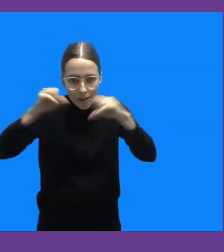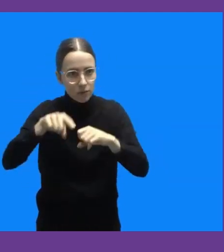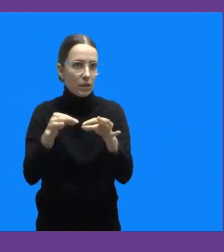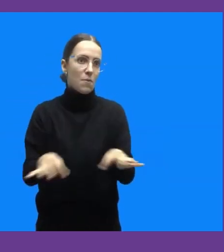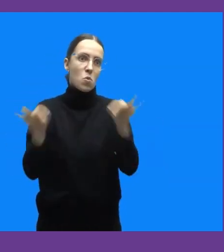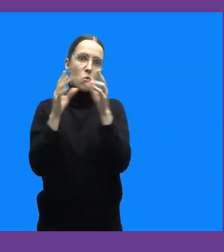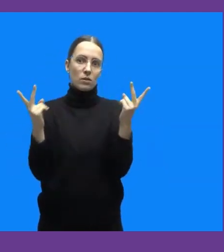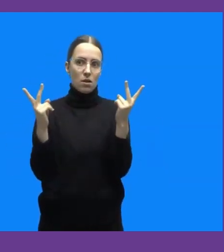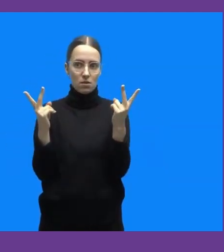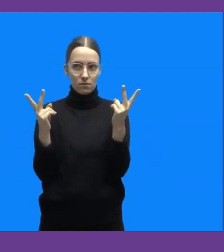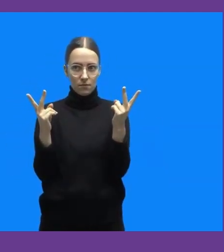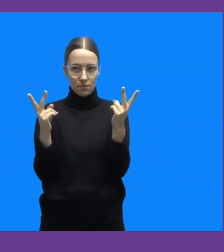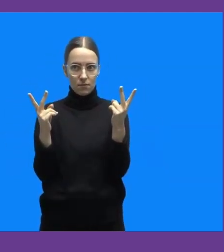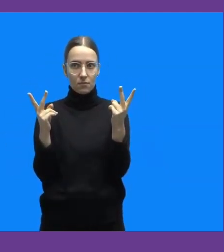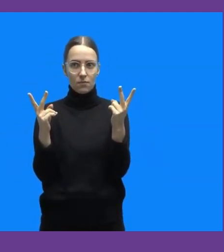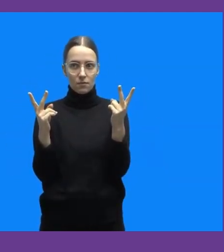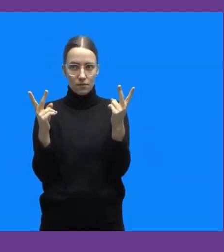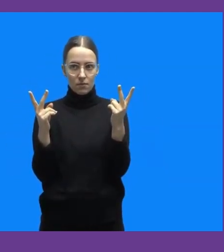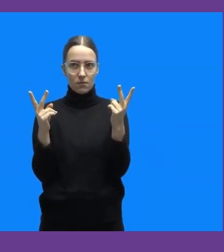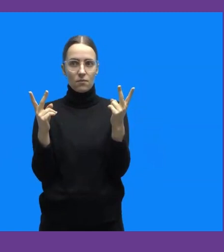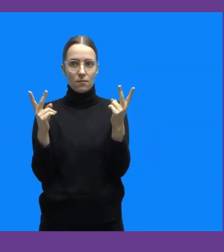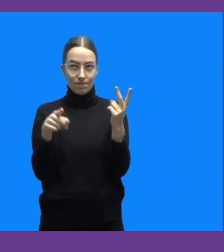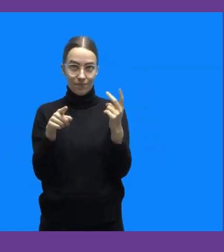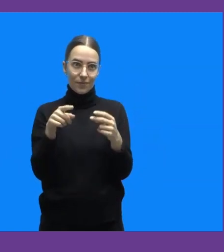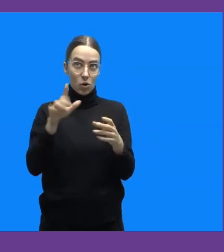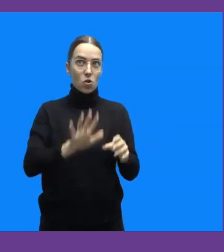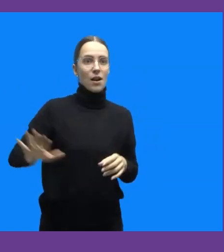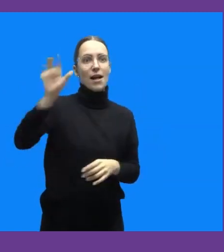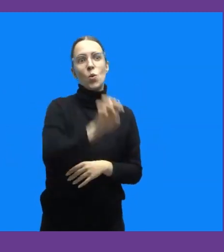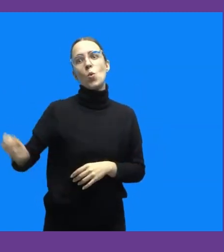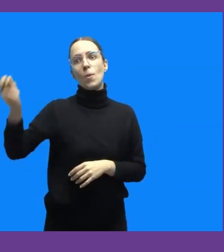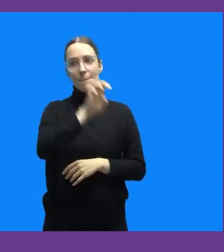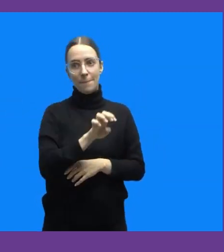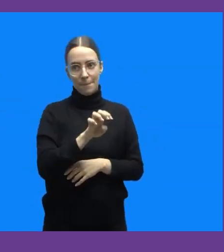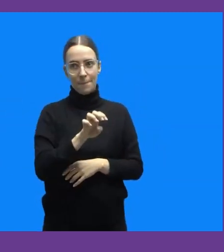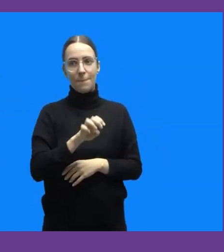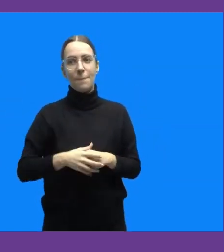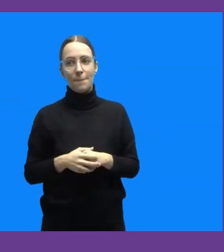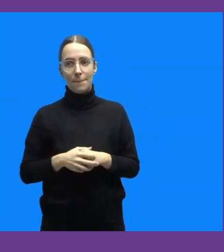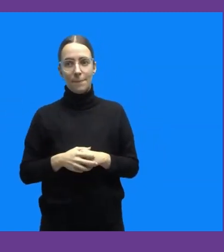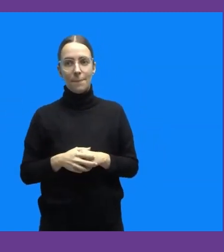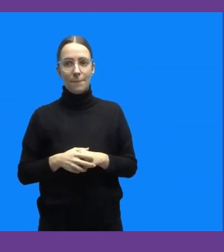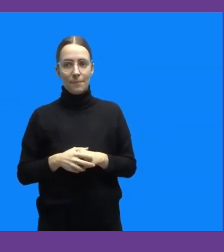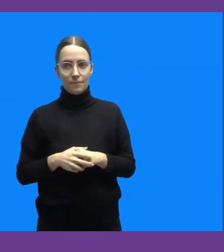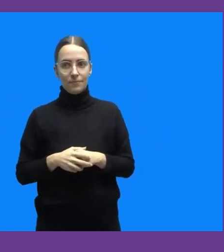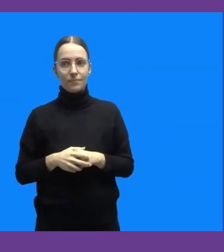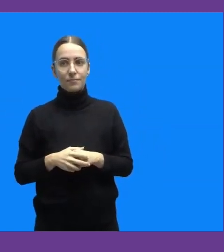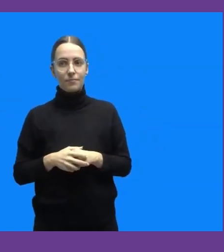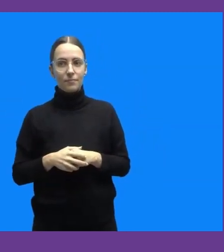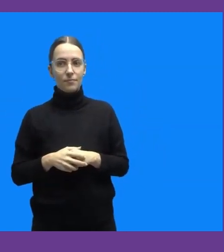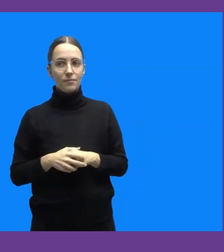the private sector to be directly involved. So this is quite a landmark when we talk about